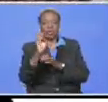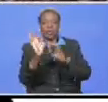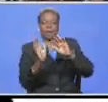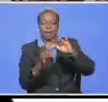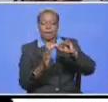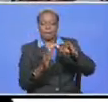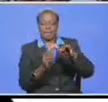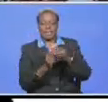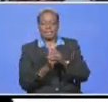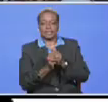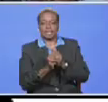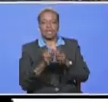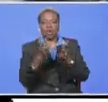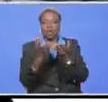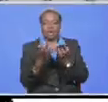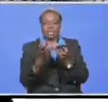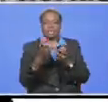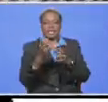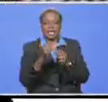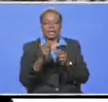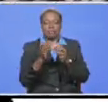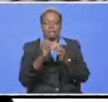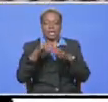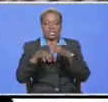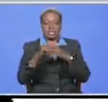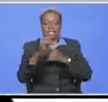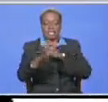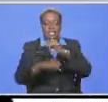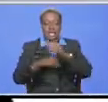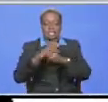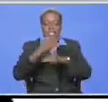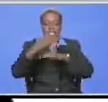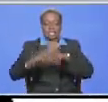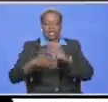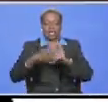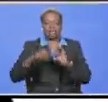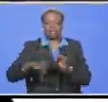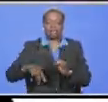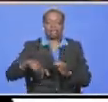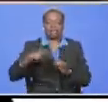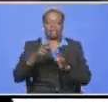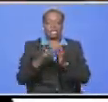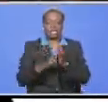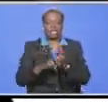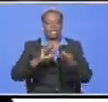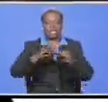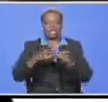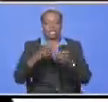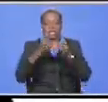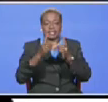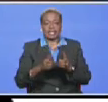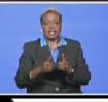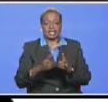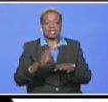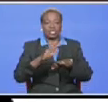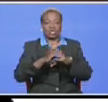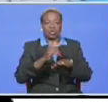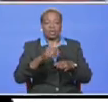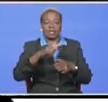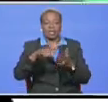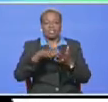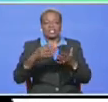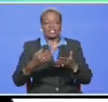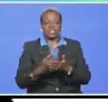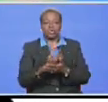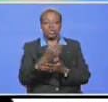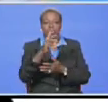know, to get more into more of my international side of production. So I decided to call this Rake and Scrape, this new wave Rake and